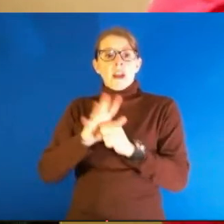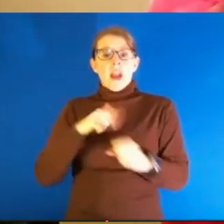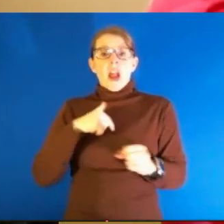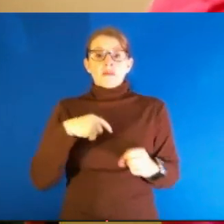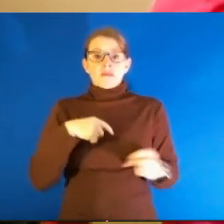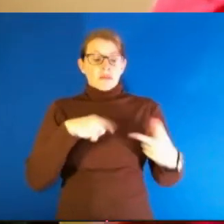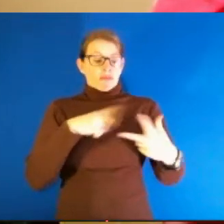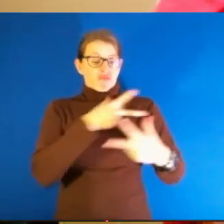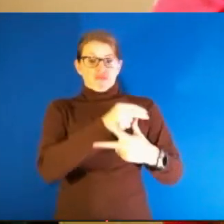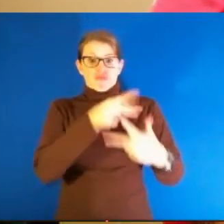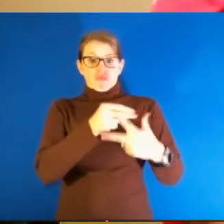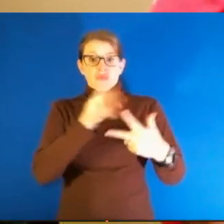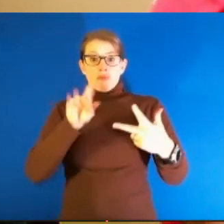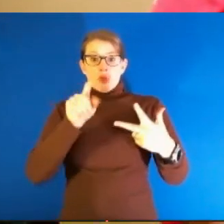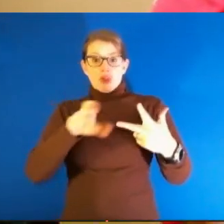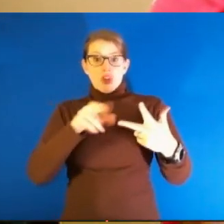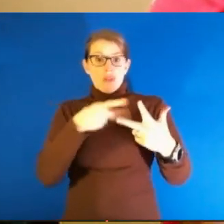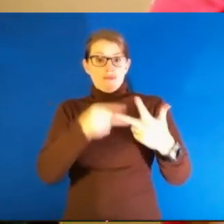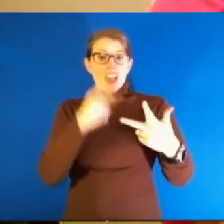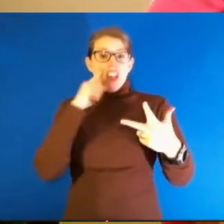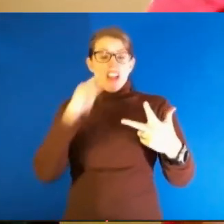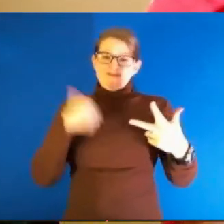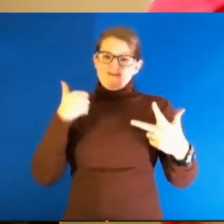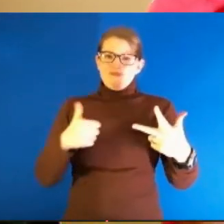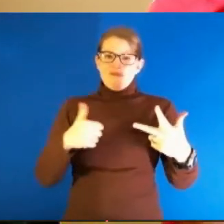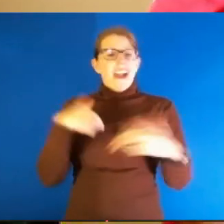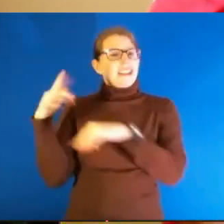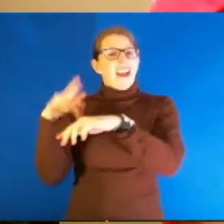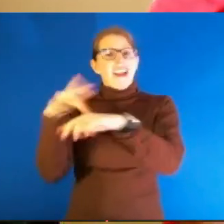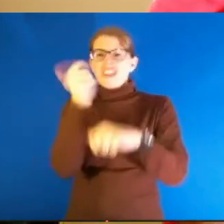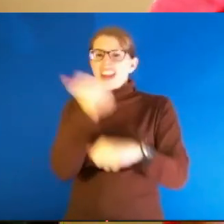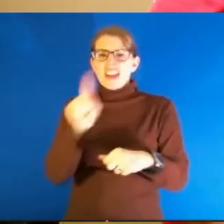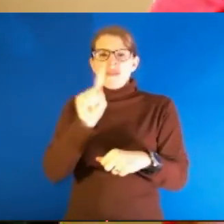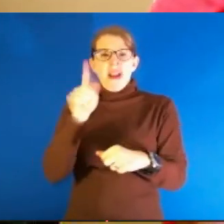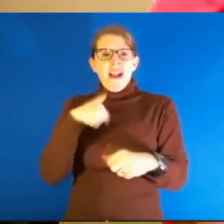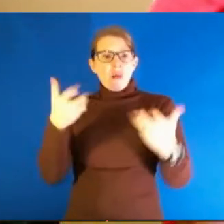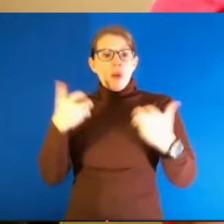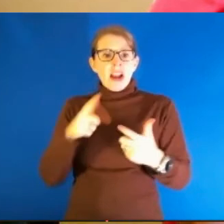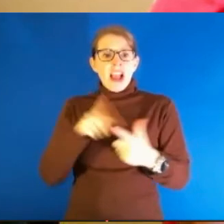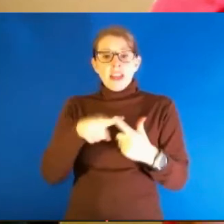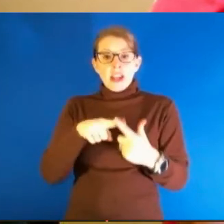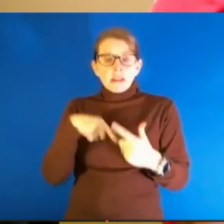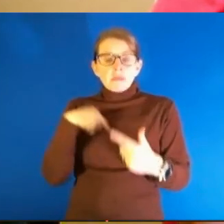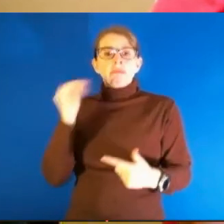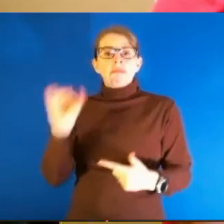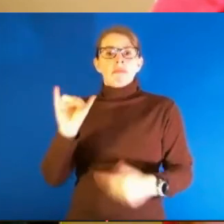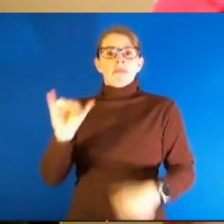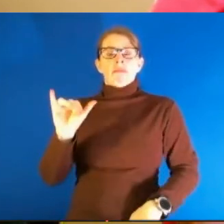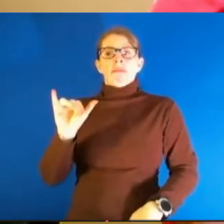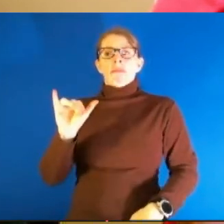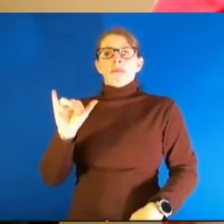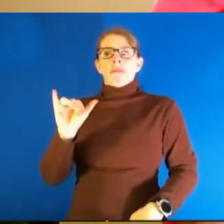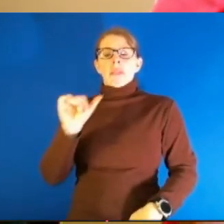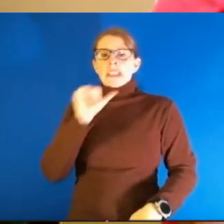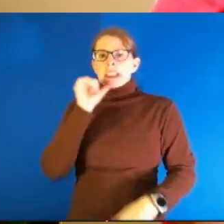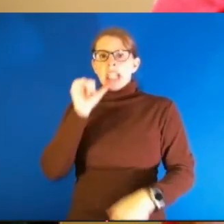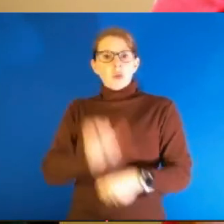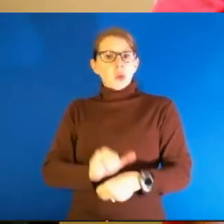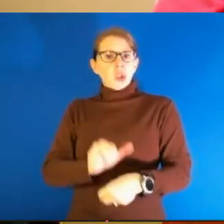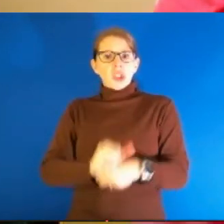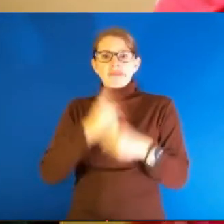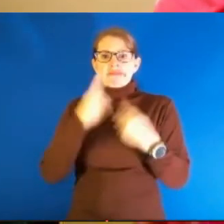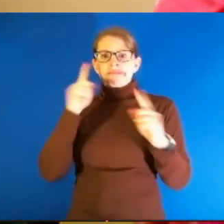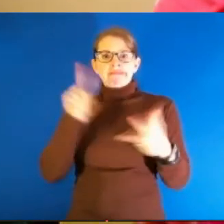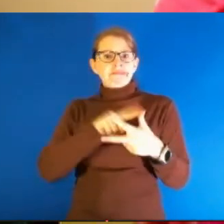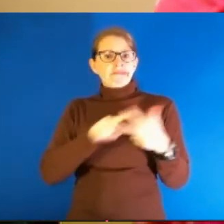and I was like, I am good. I can go anywhere I want. And then I found out that they didn't work. So the